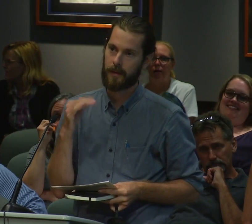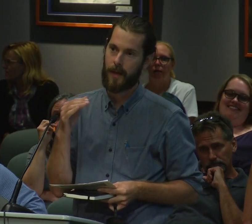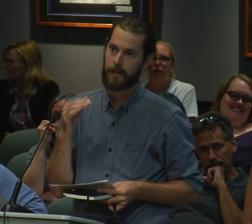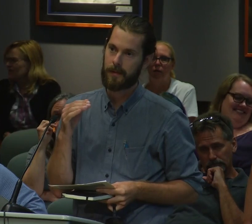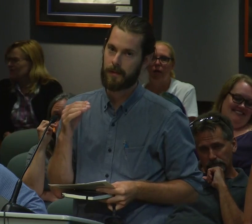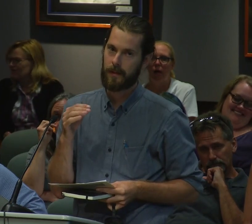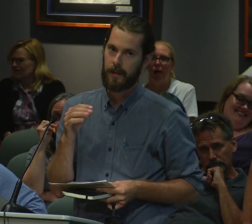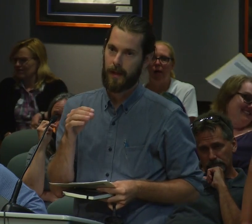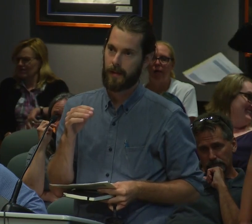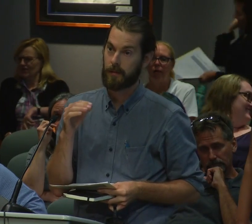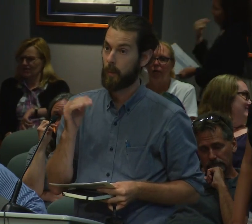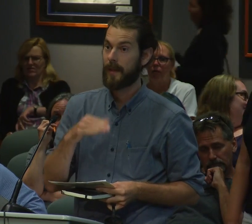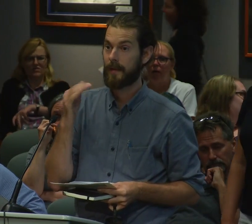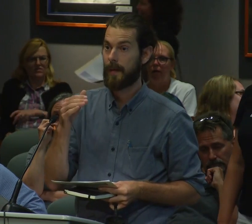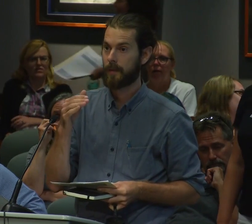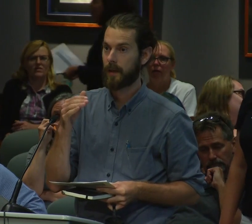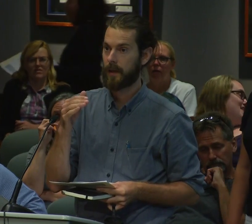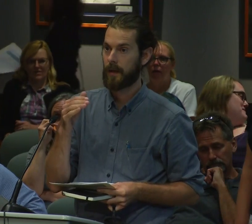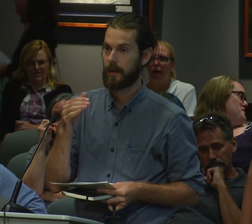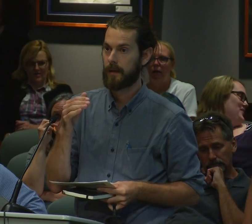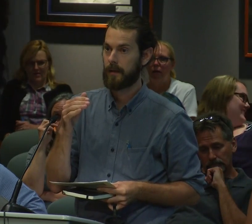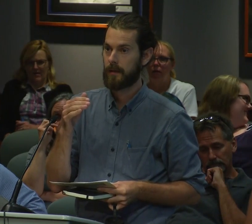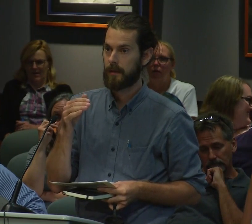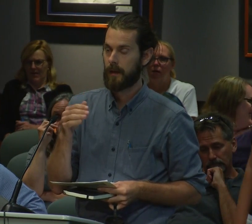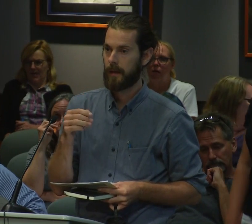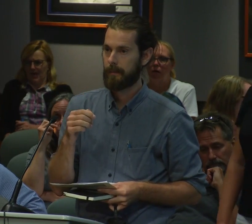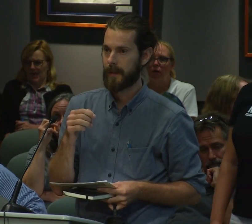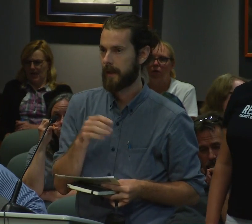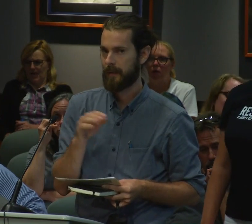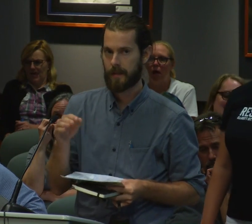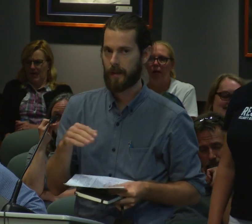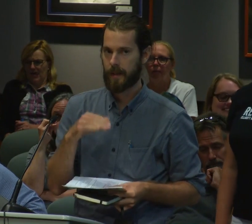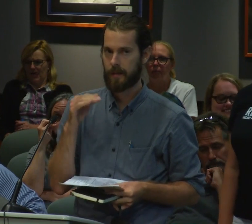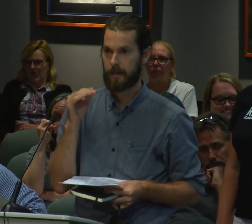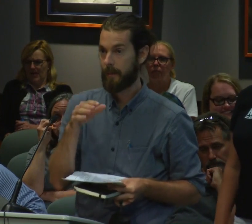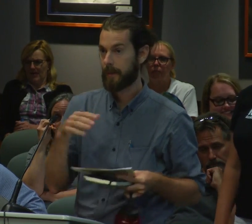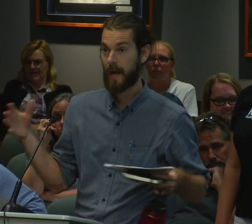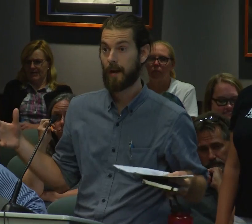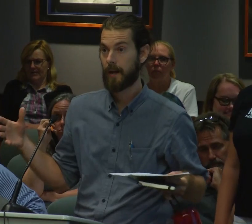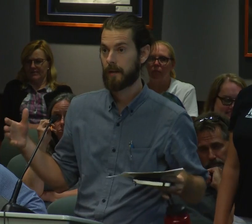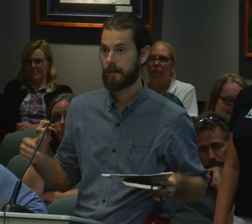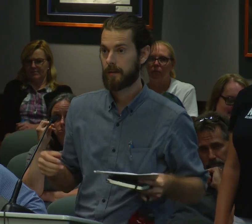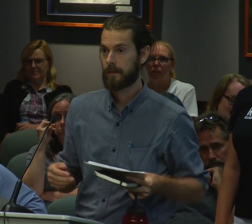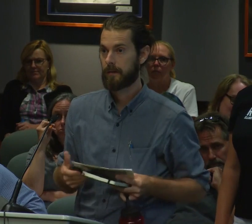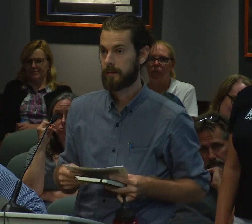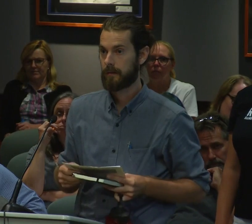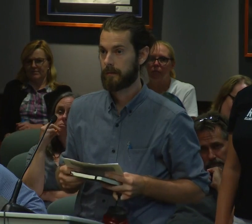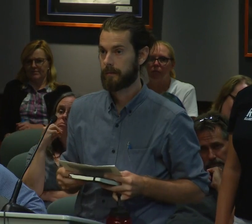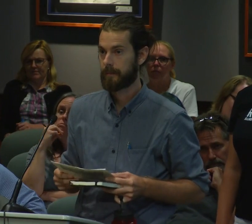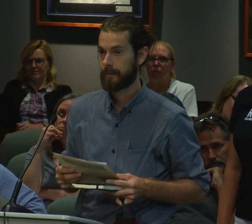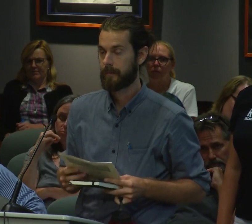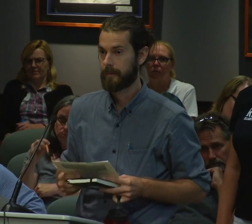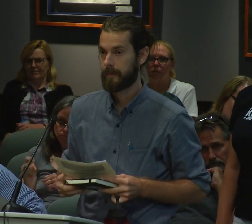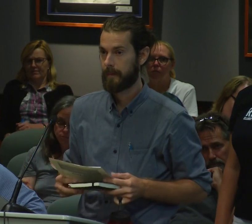or depths and when that damage would occur instead of necessarily just depth or area. Well, it's a